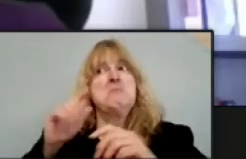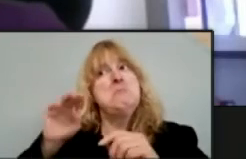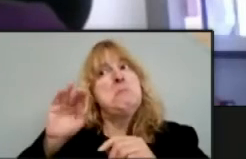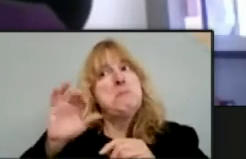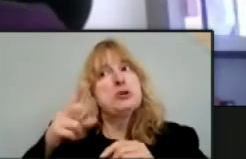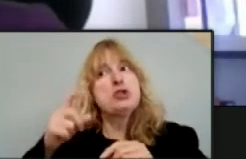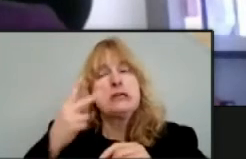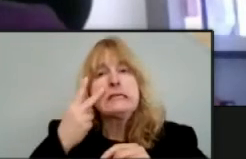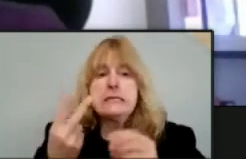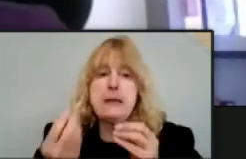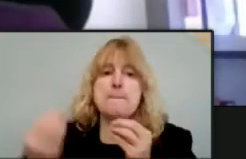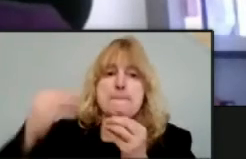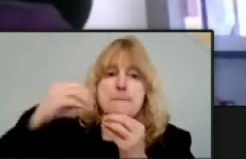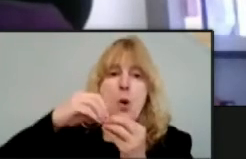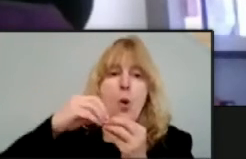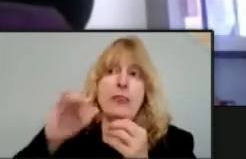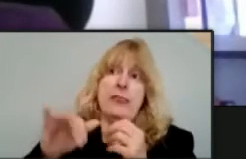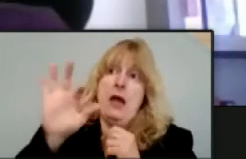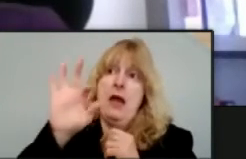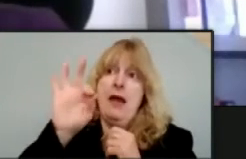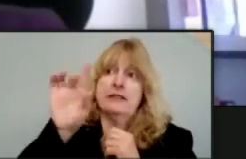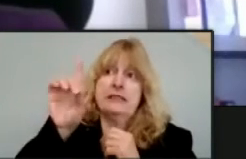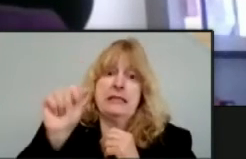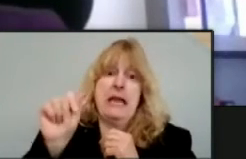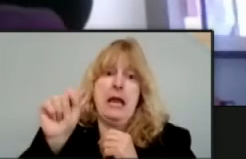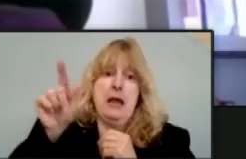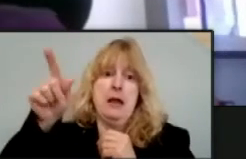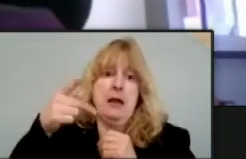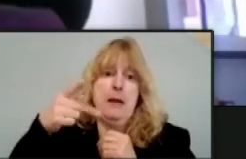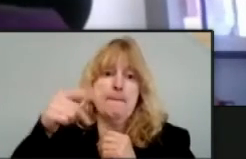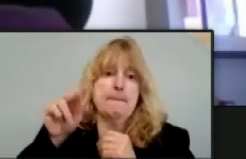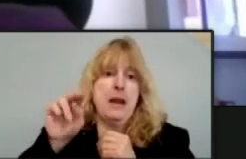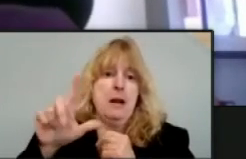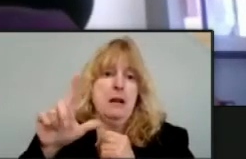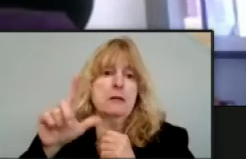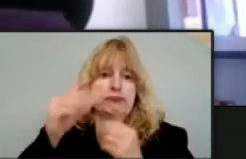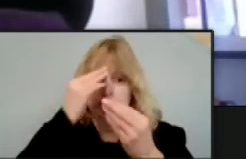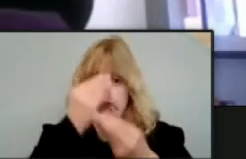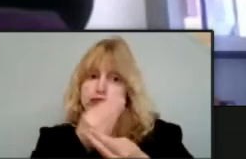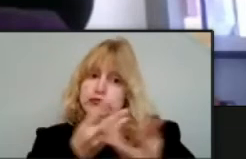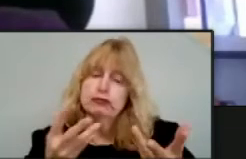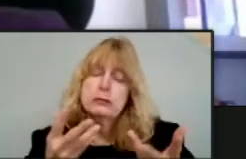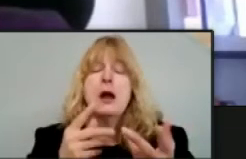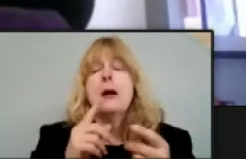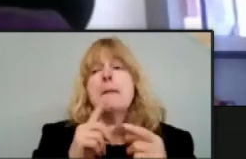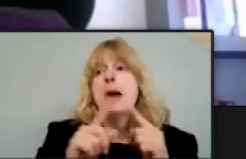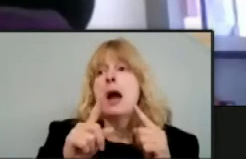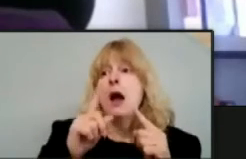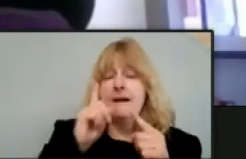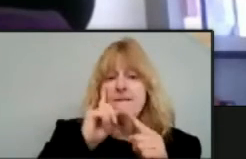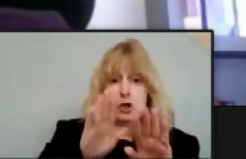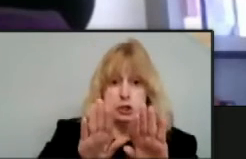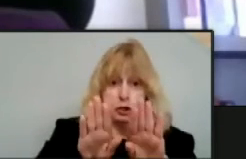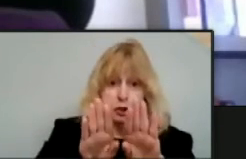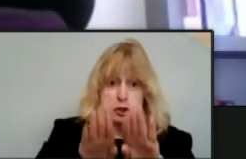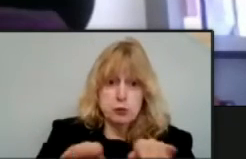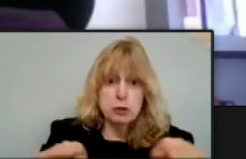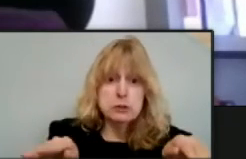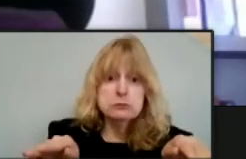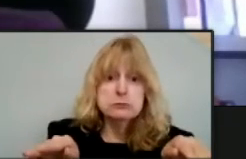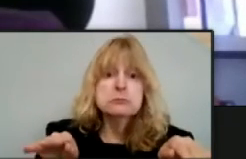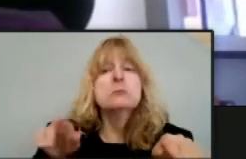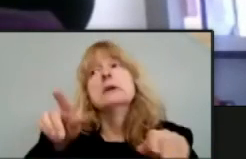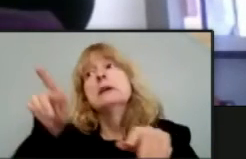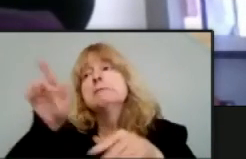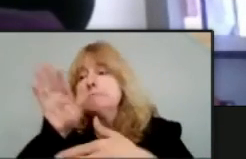told at the FDA panel. In terms of for children, the studies are just now or beginning. There